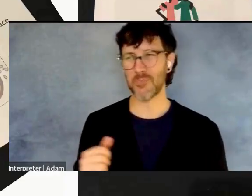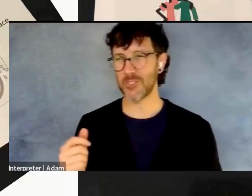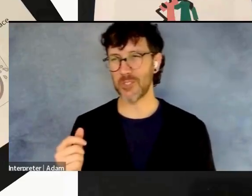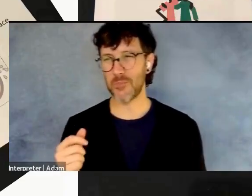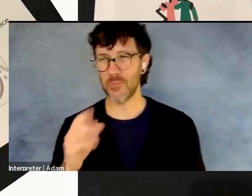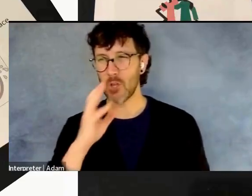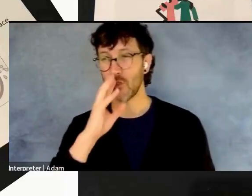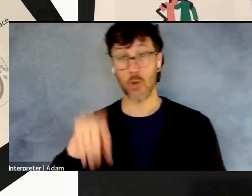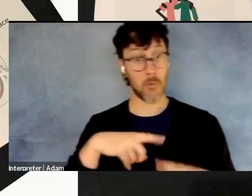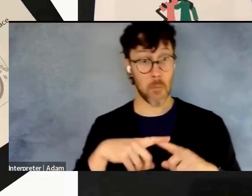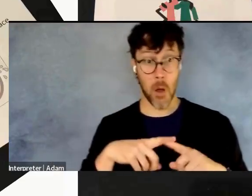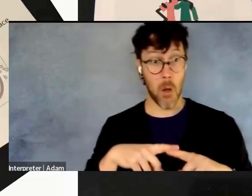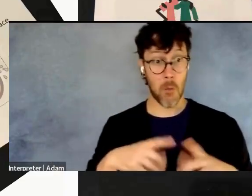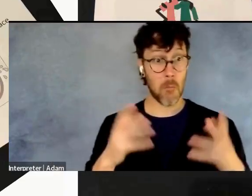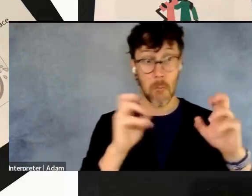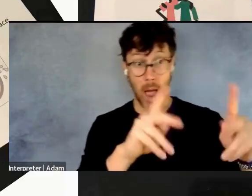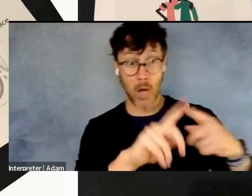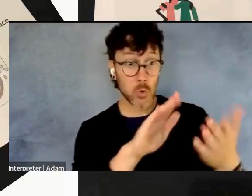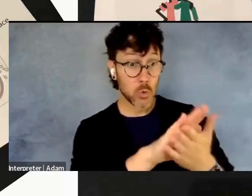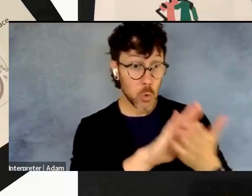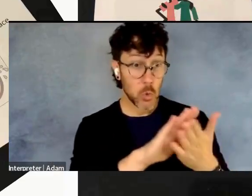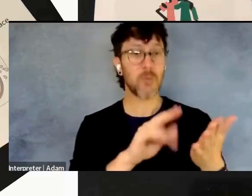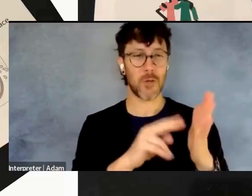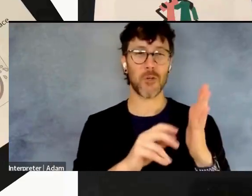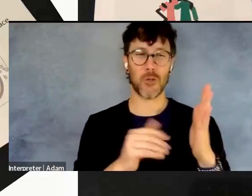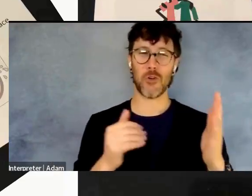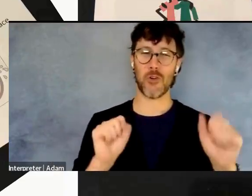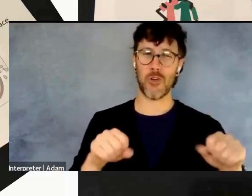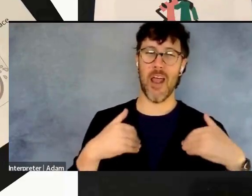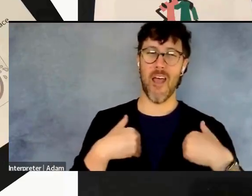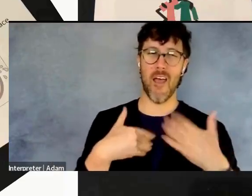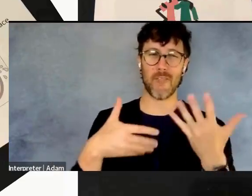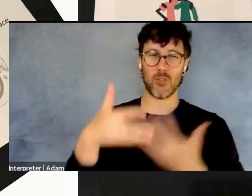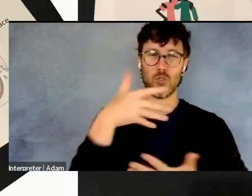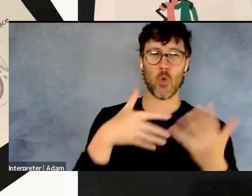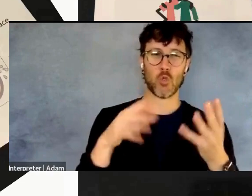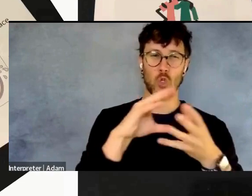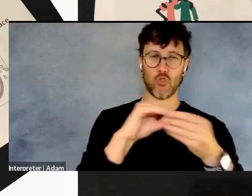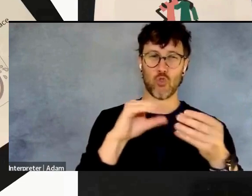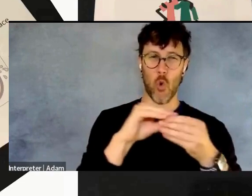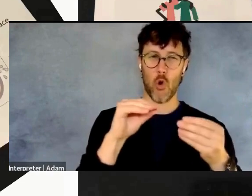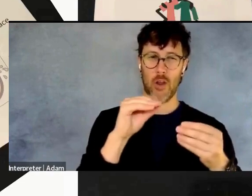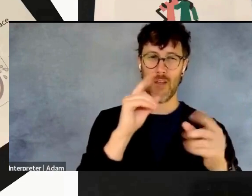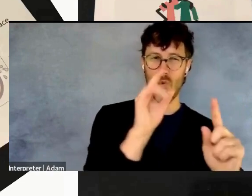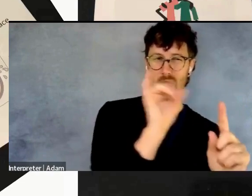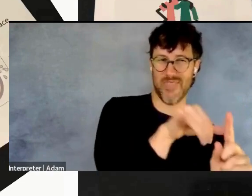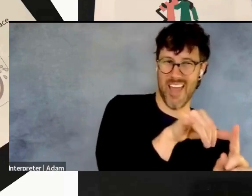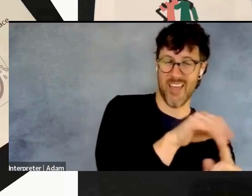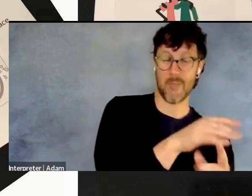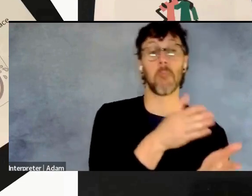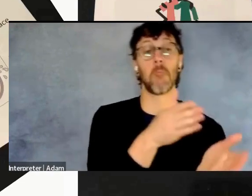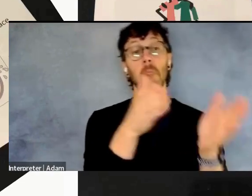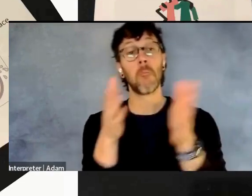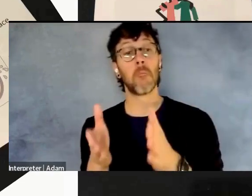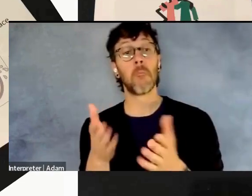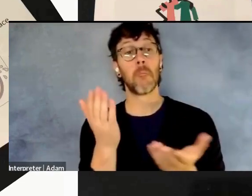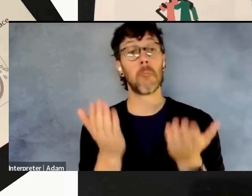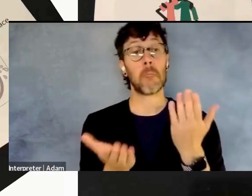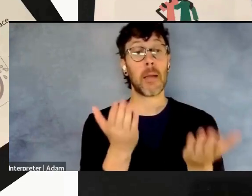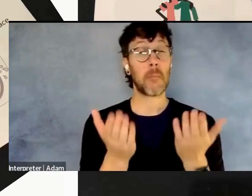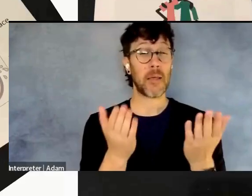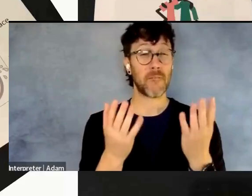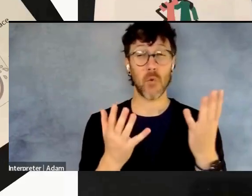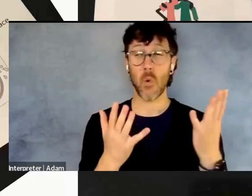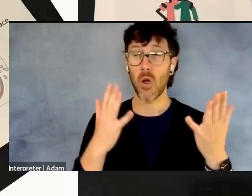back to school. You might have a social story about that. You might have a social story about like your